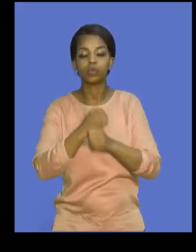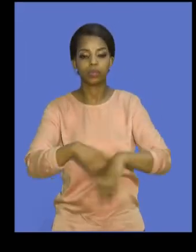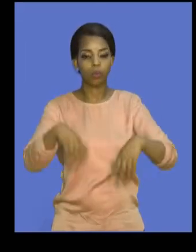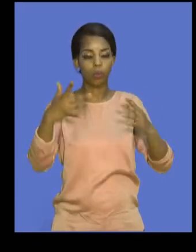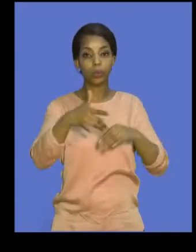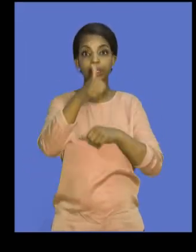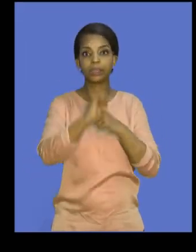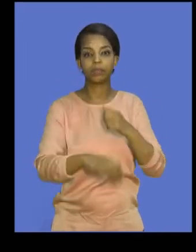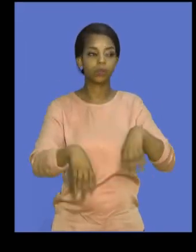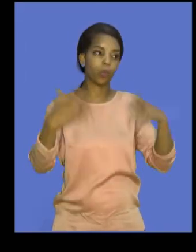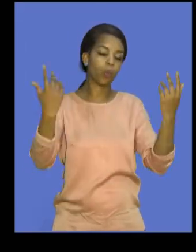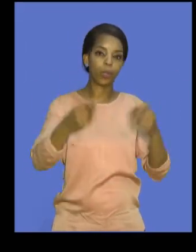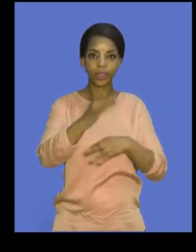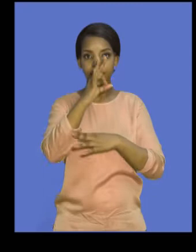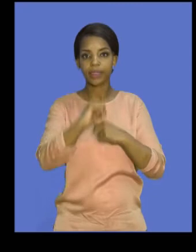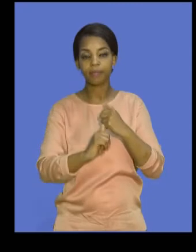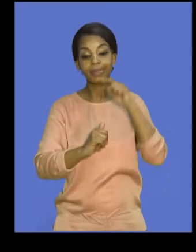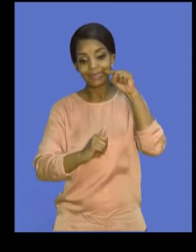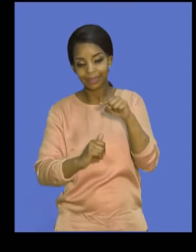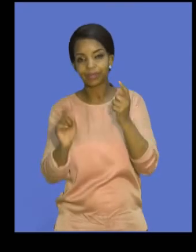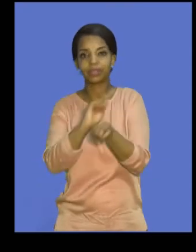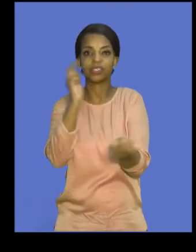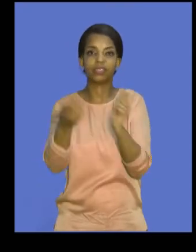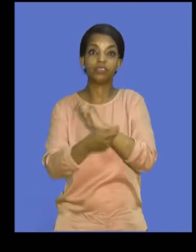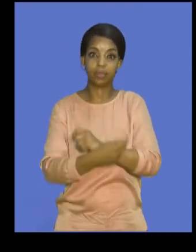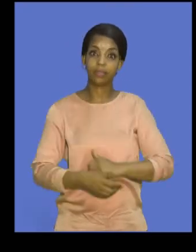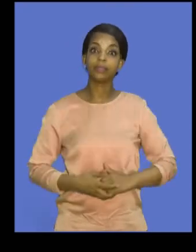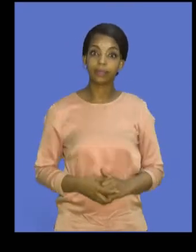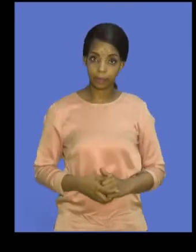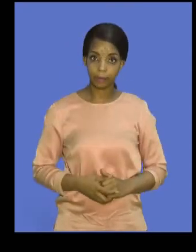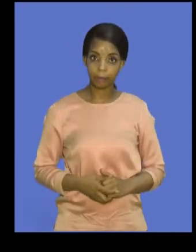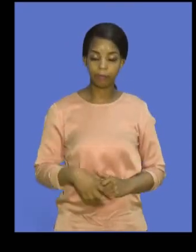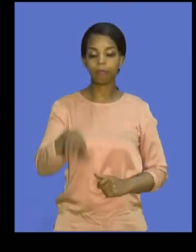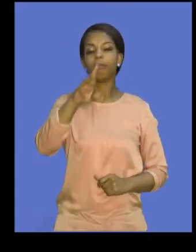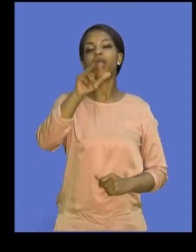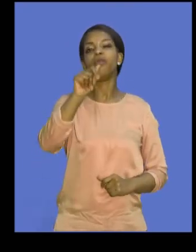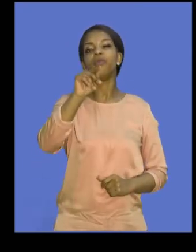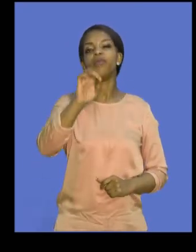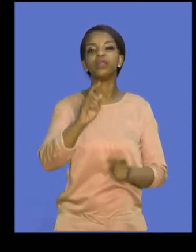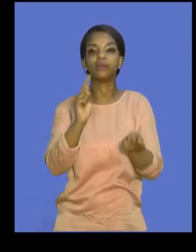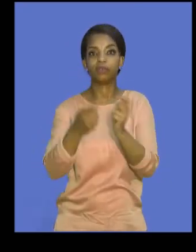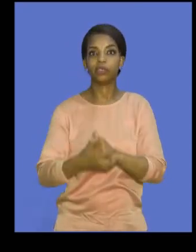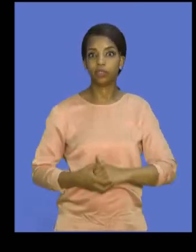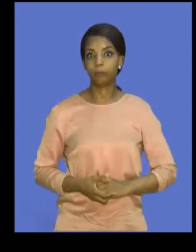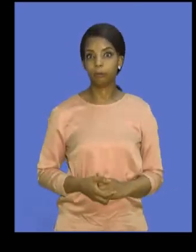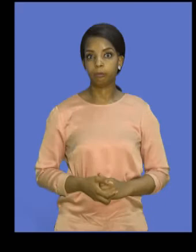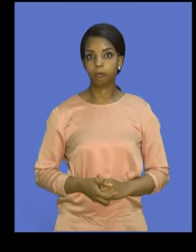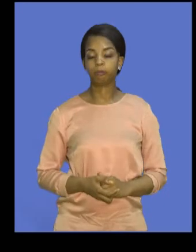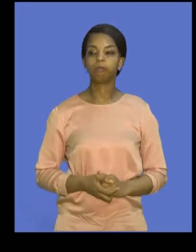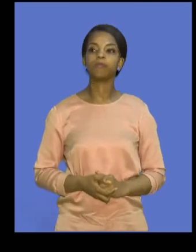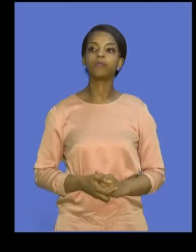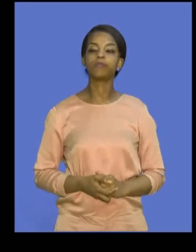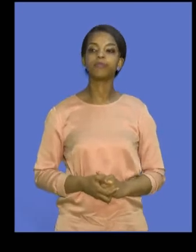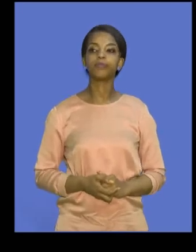That's the change that we are talking about, which is then the rate of change. And then with this, we look